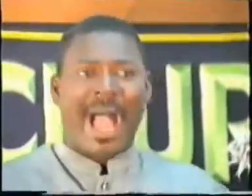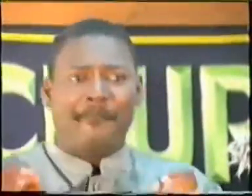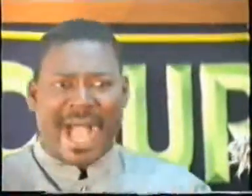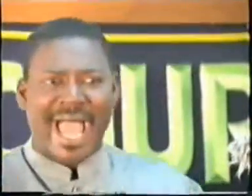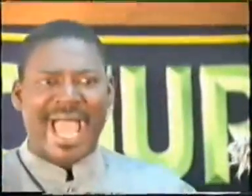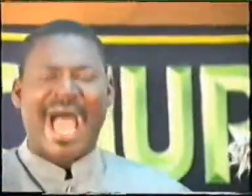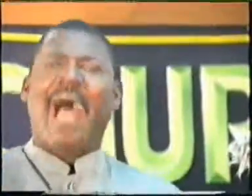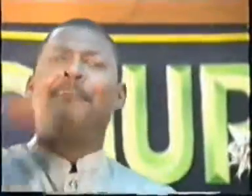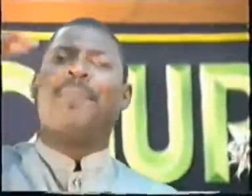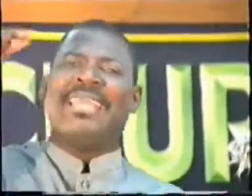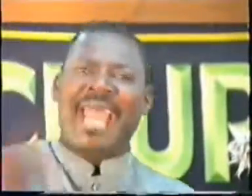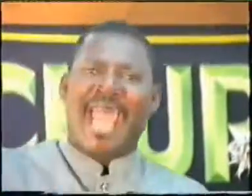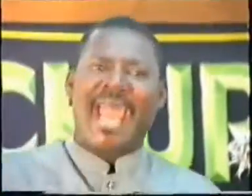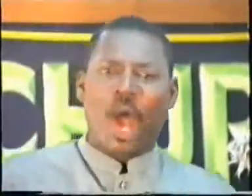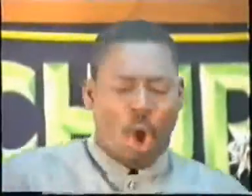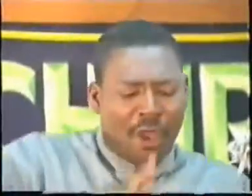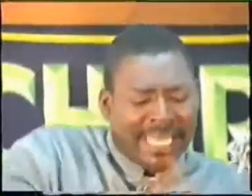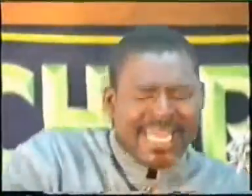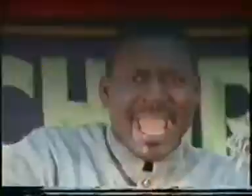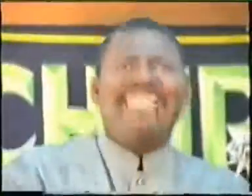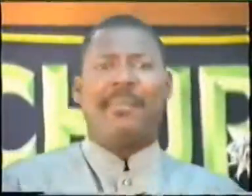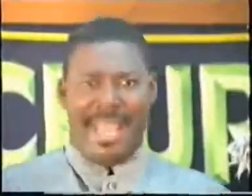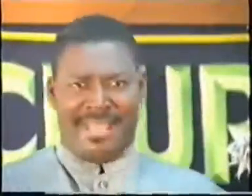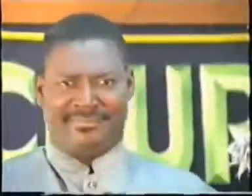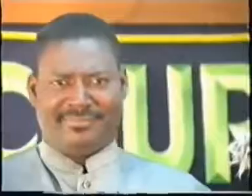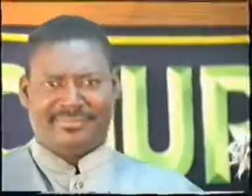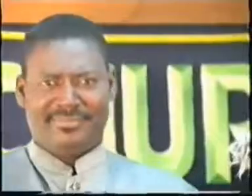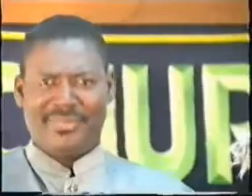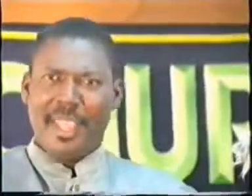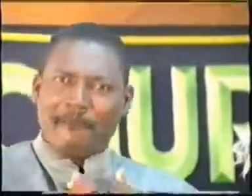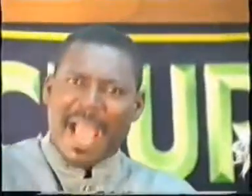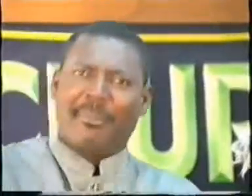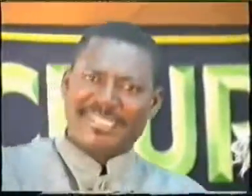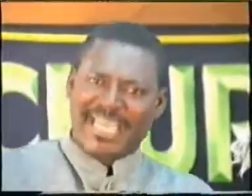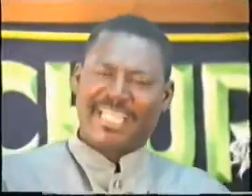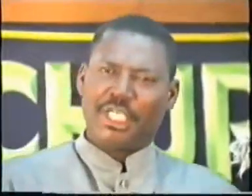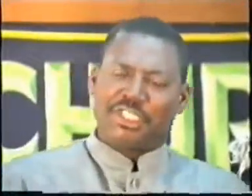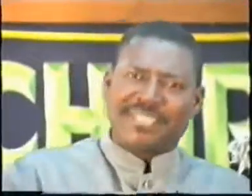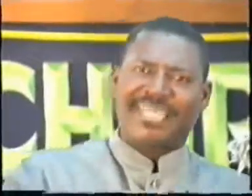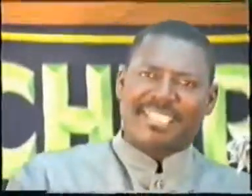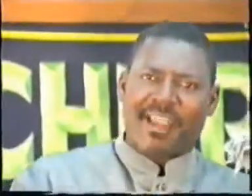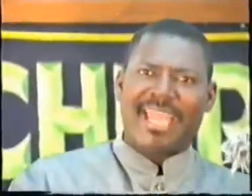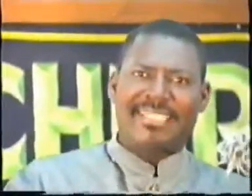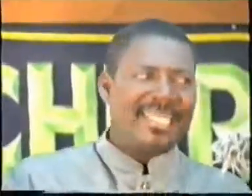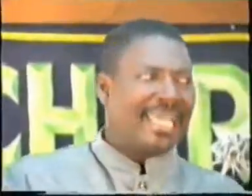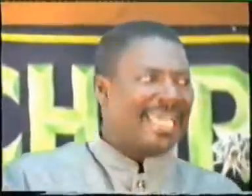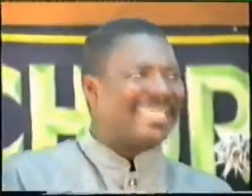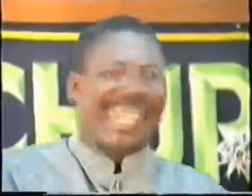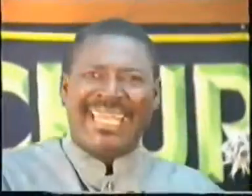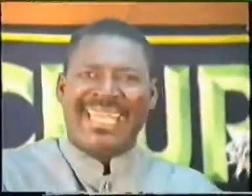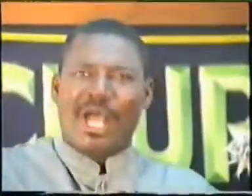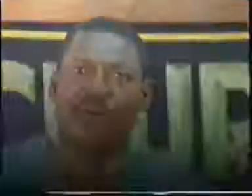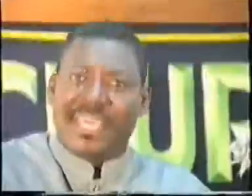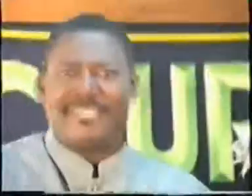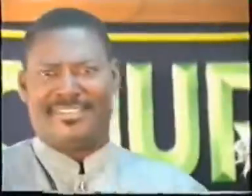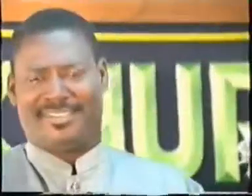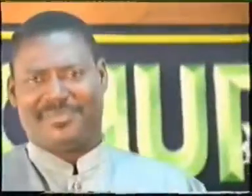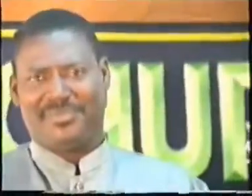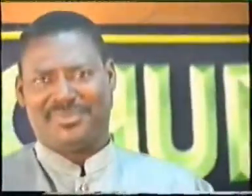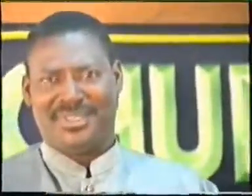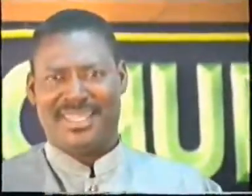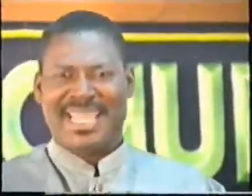yɛwura Yesu Kristo aba abɛyɛ ɔhene ade amae Bible said Jesus Christ is